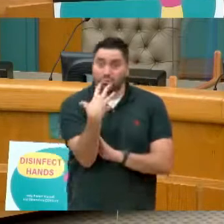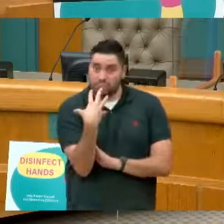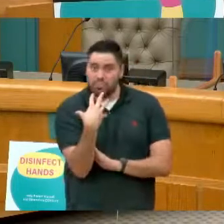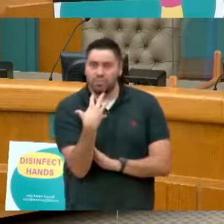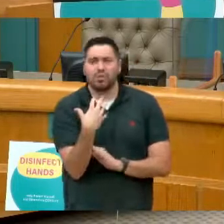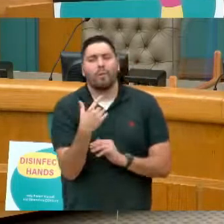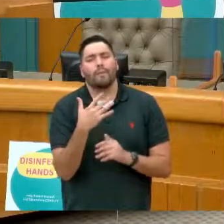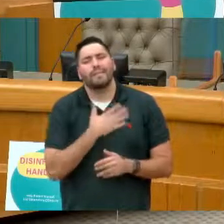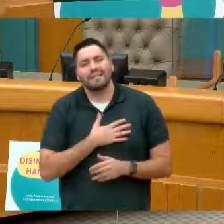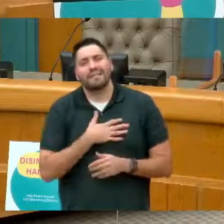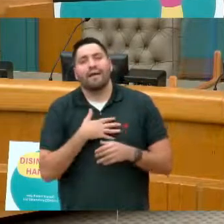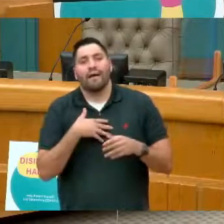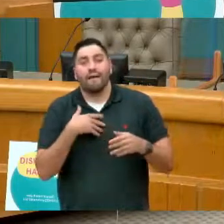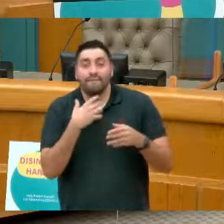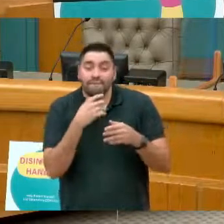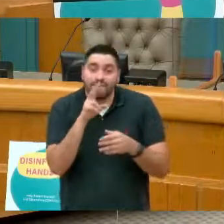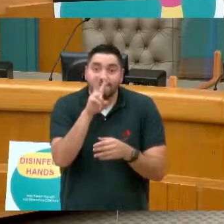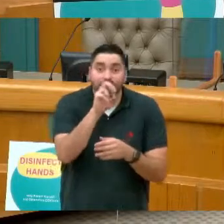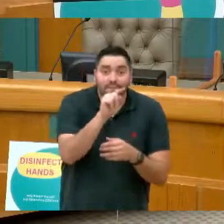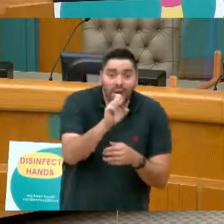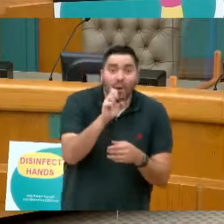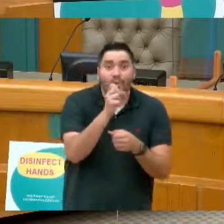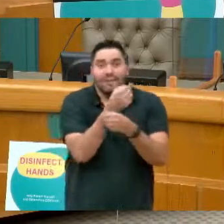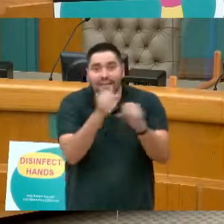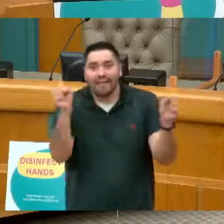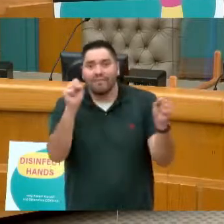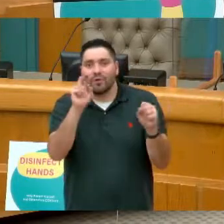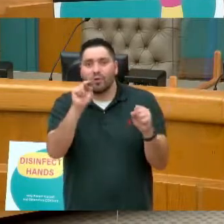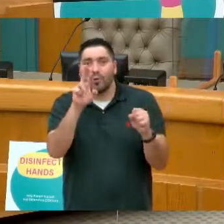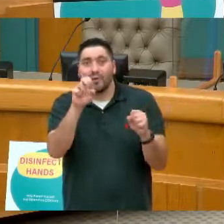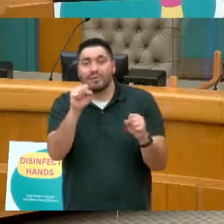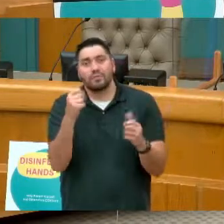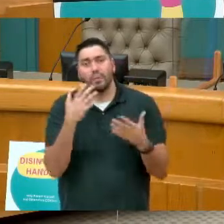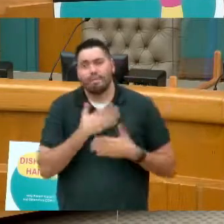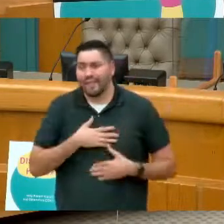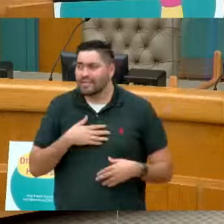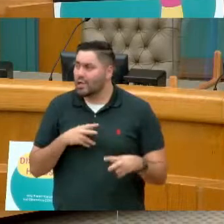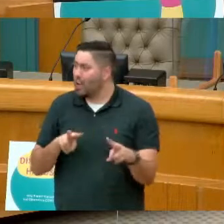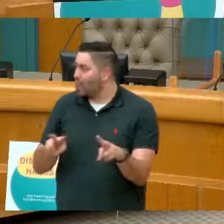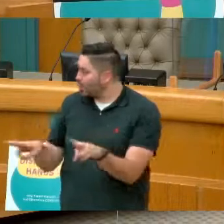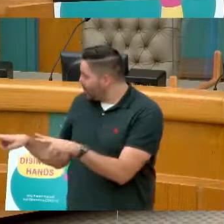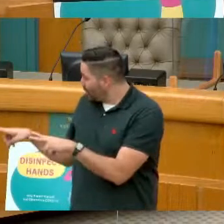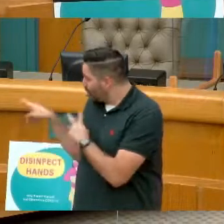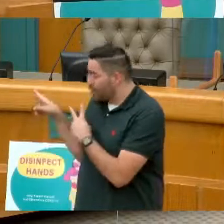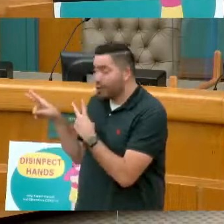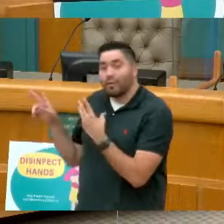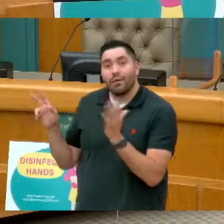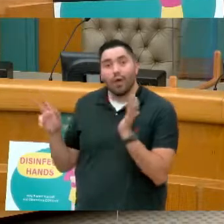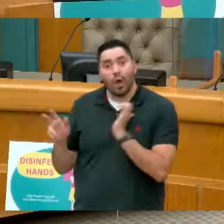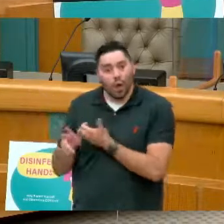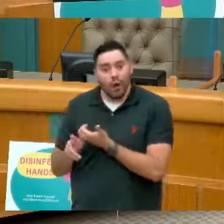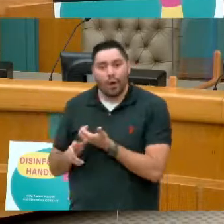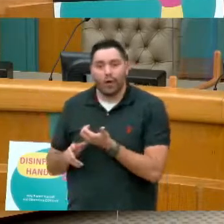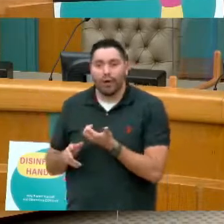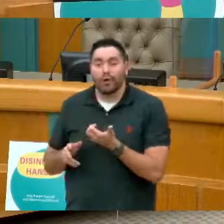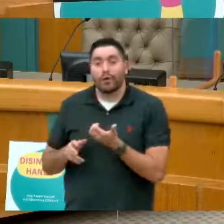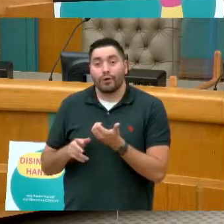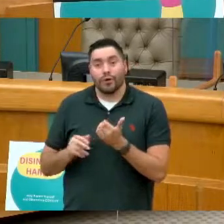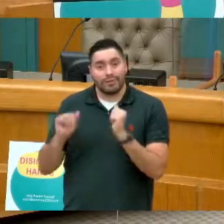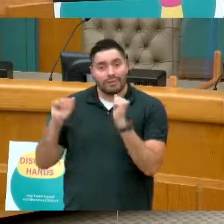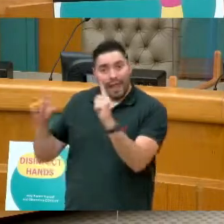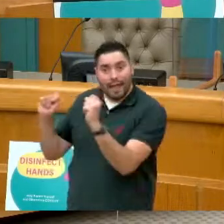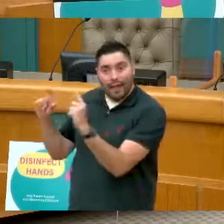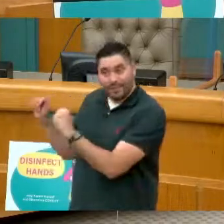is to appreciate the sacrifices that our men and women in uniform have made for us. It is the best part of the red, white, and